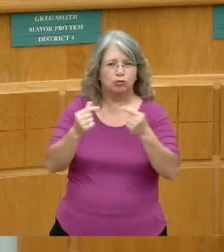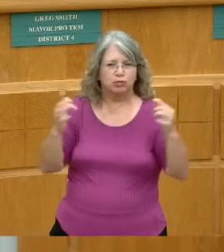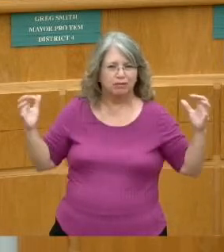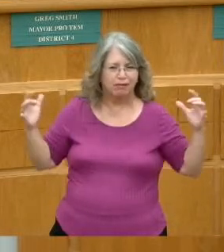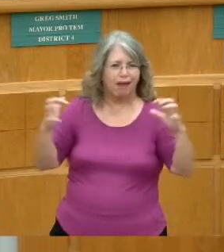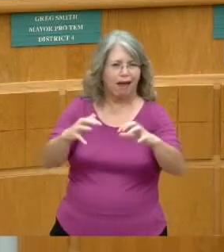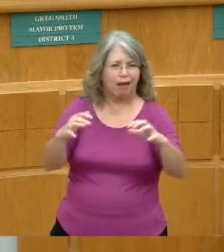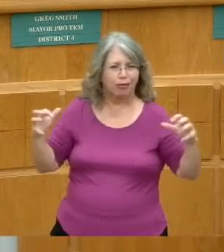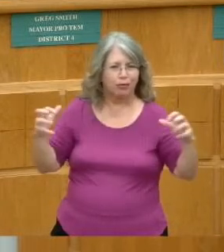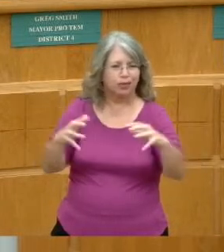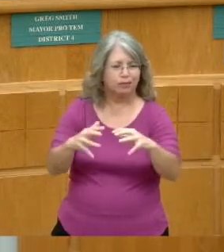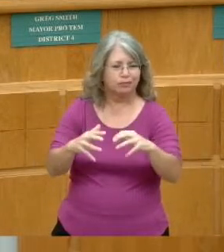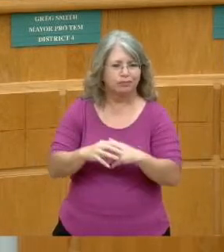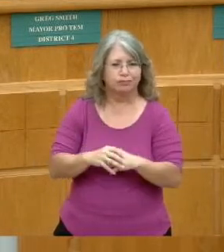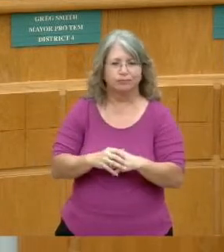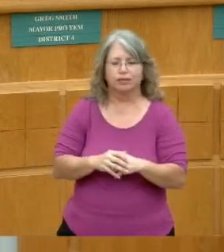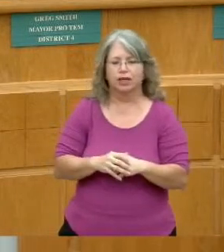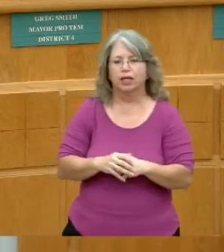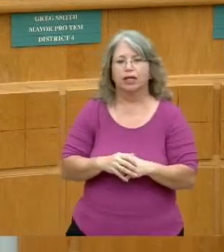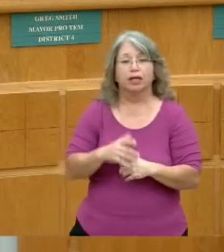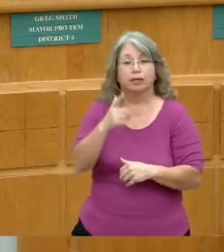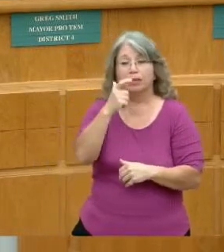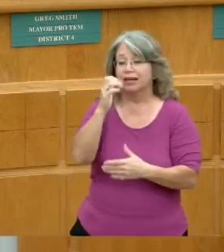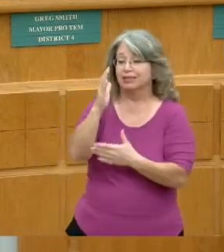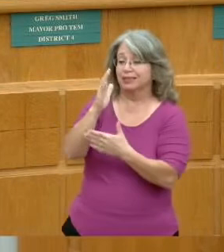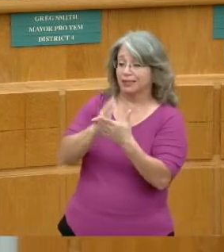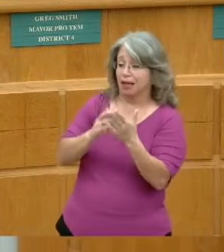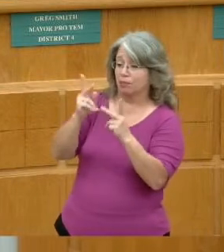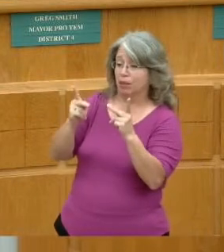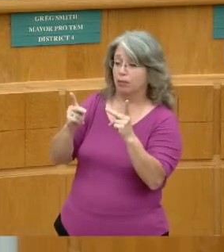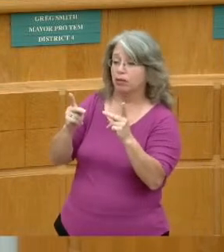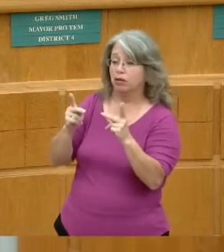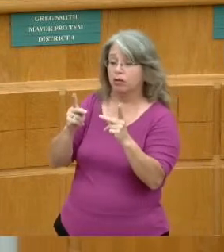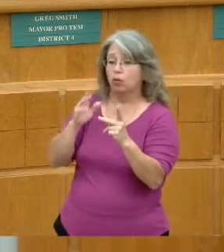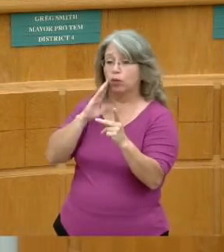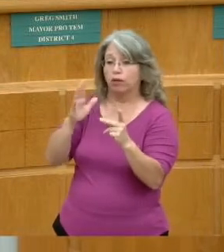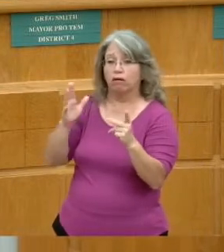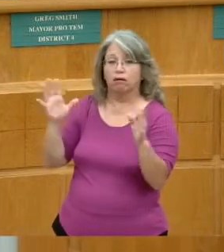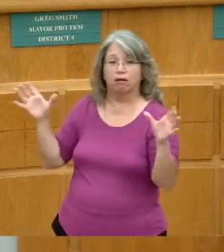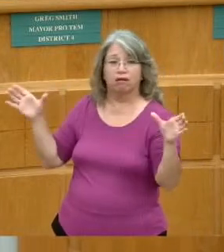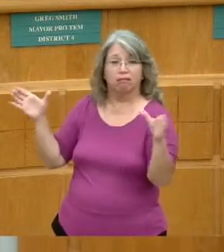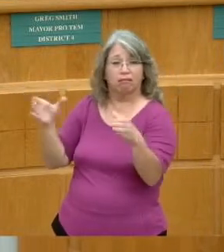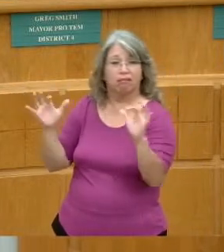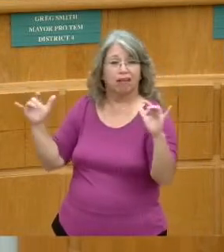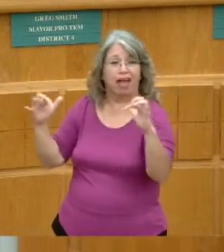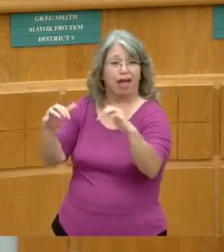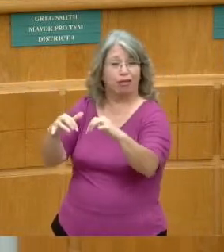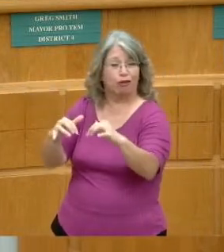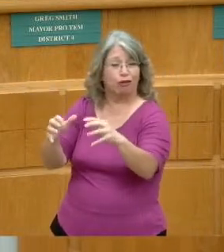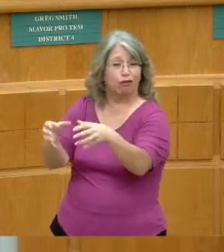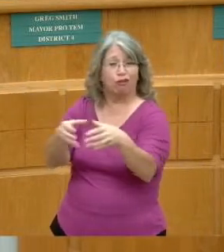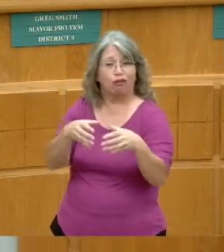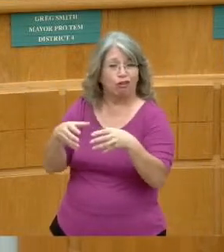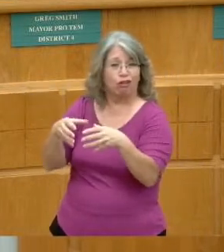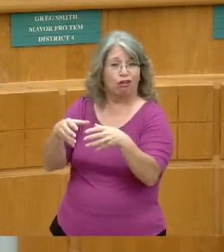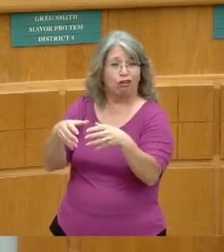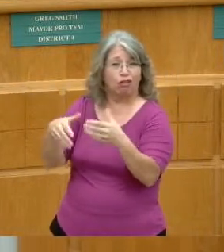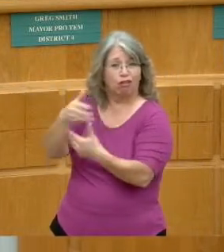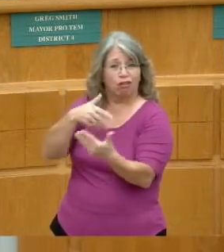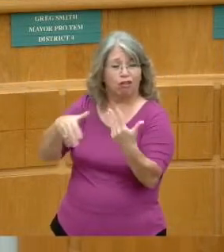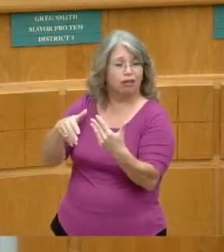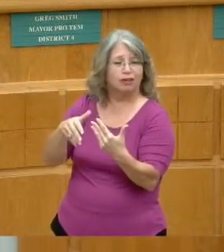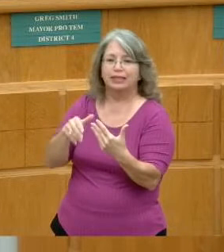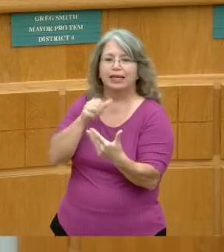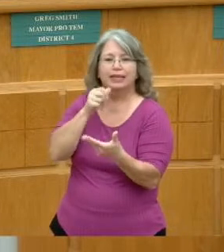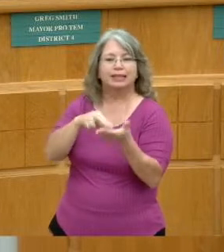Just because some people are having social gatherings doesn't mean that it's all thrown out the window and we should all just throw up our hands and all have social gatherings. The